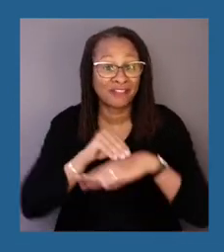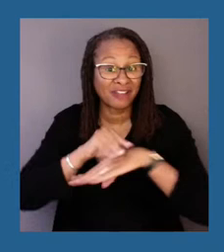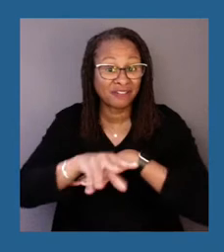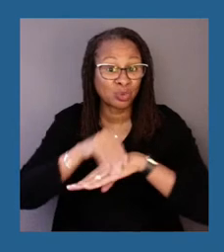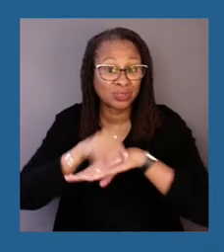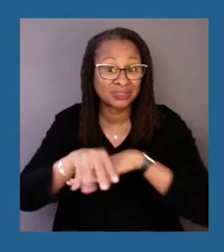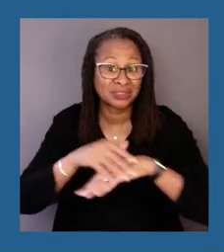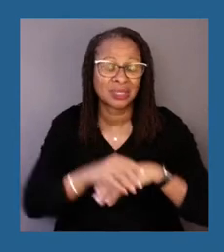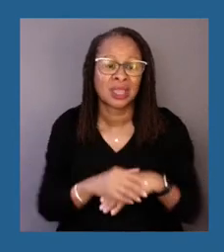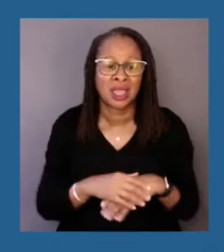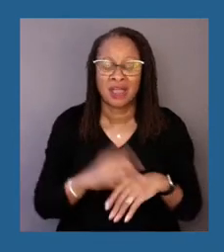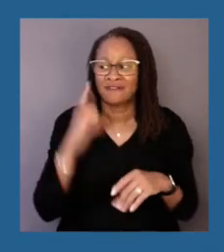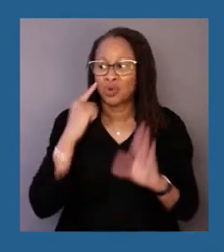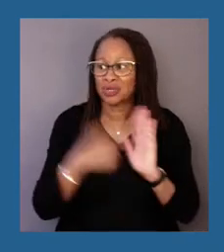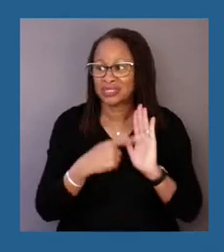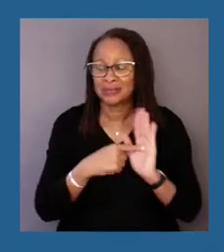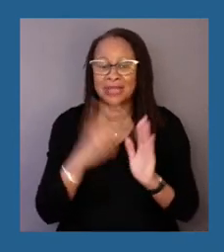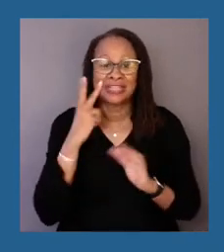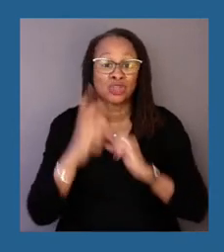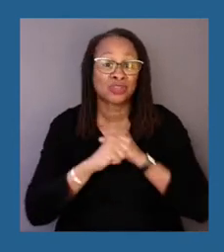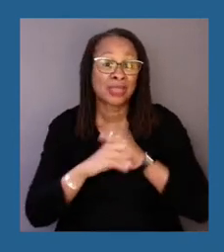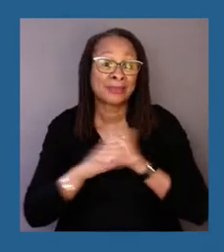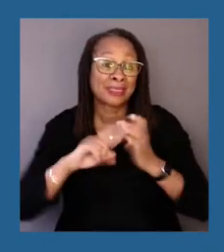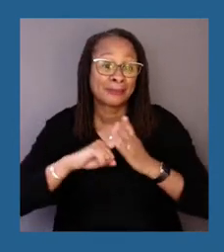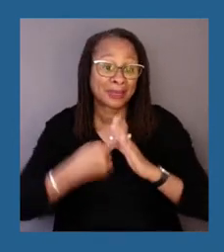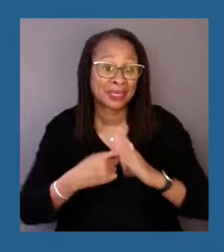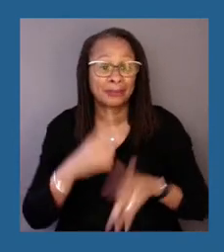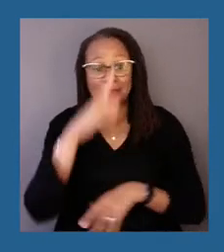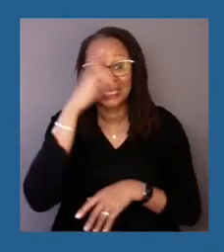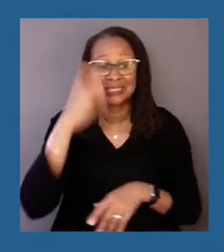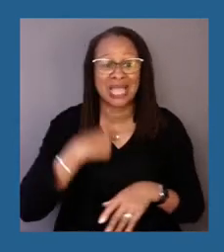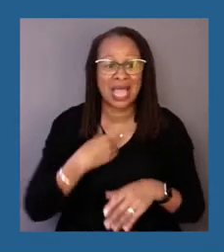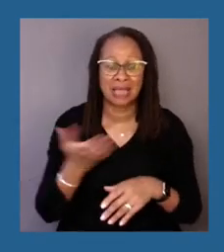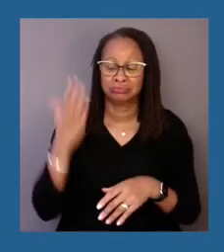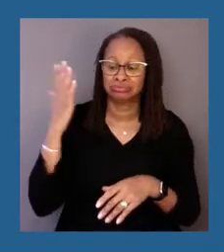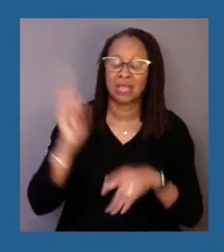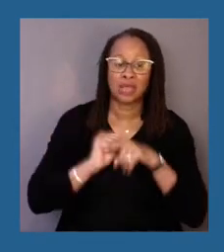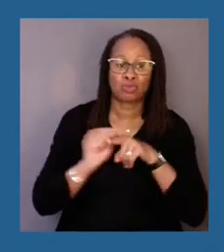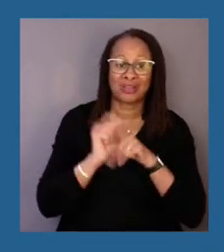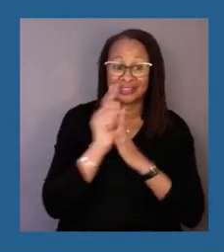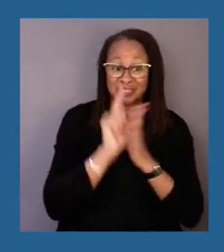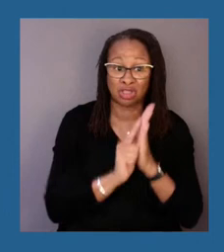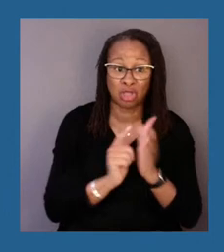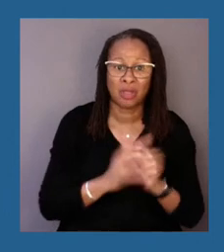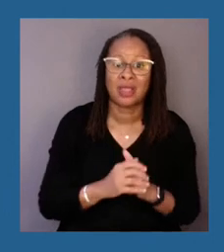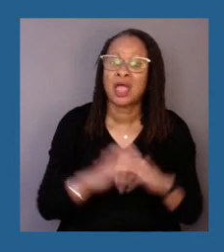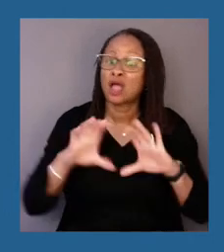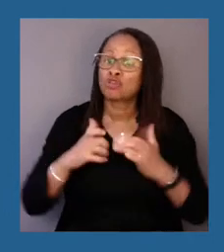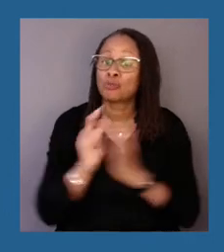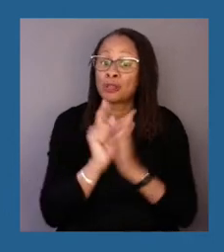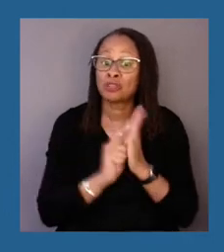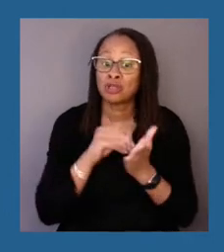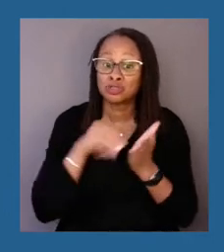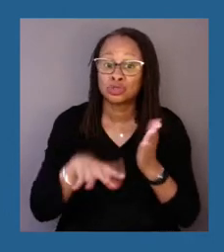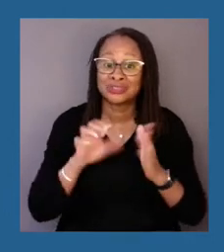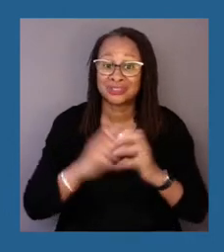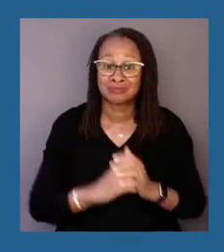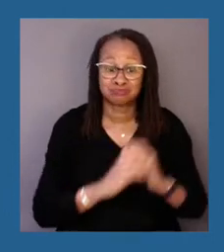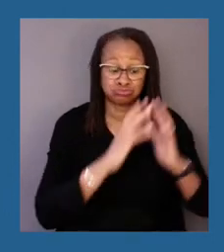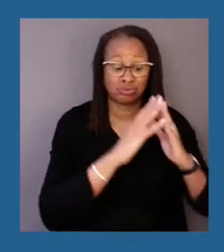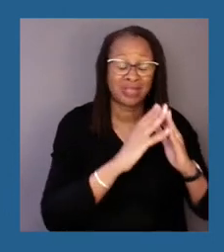saw this campaign at its very beginning in part because I used to practice law. A group of law students formed and they've